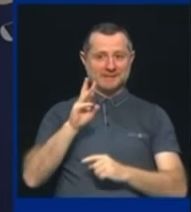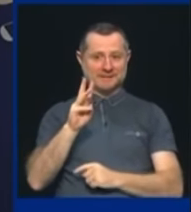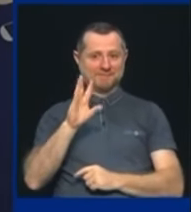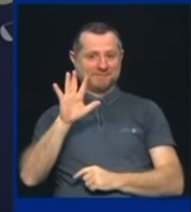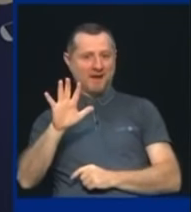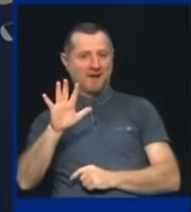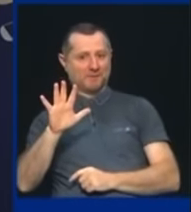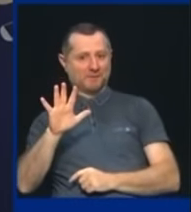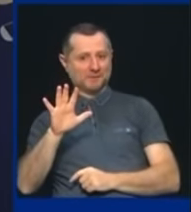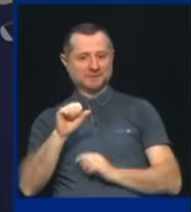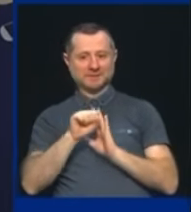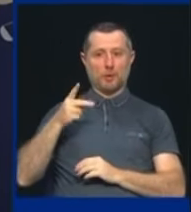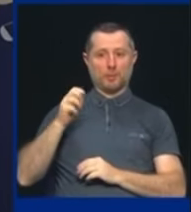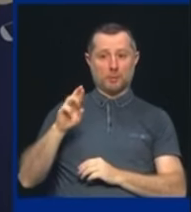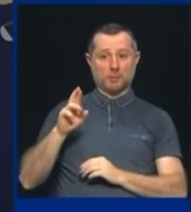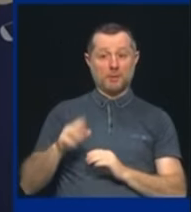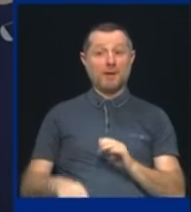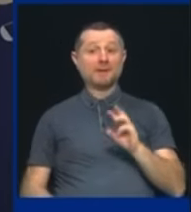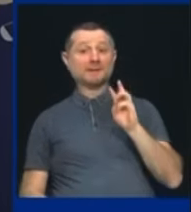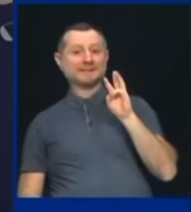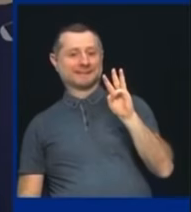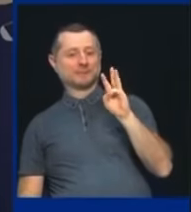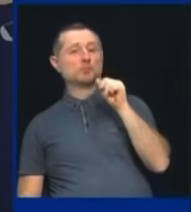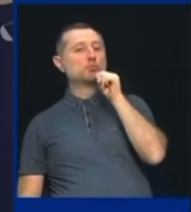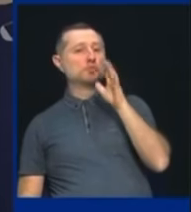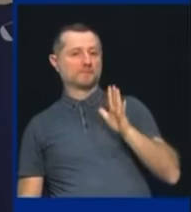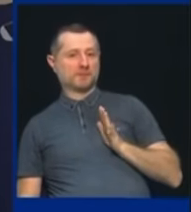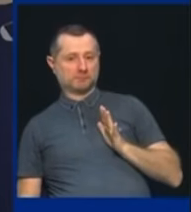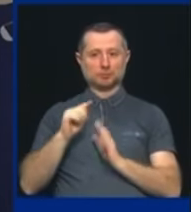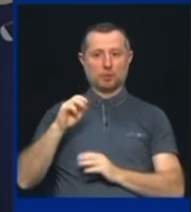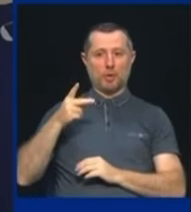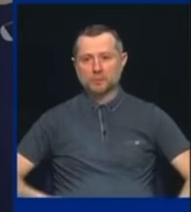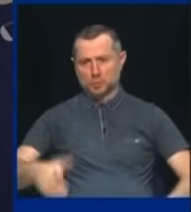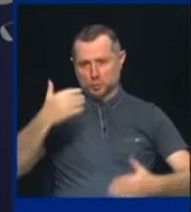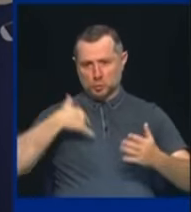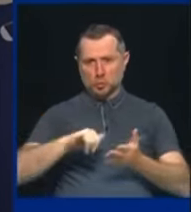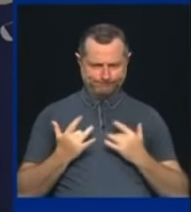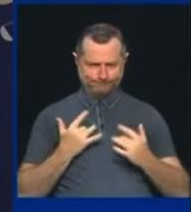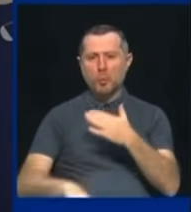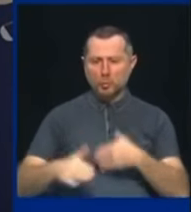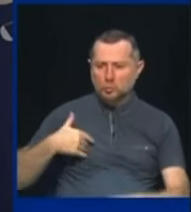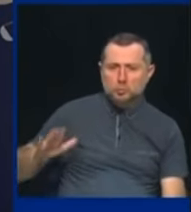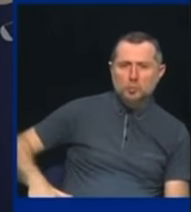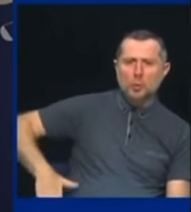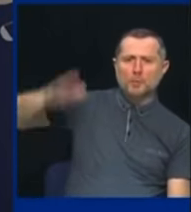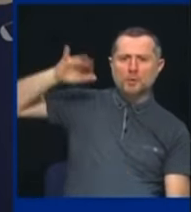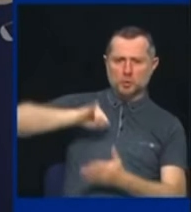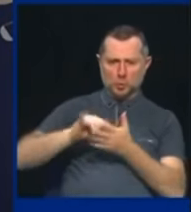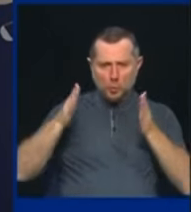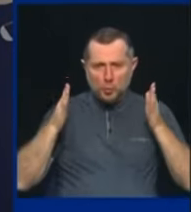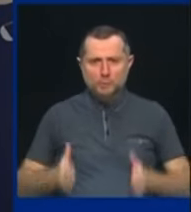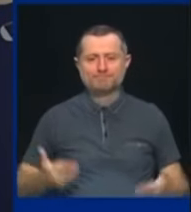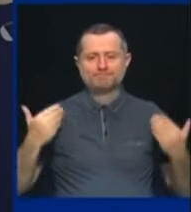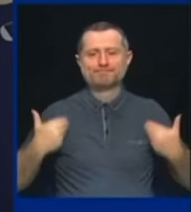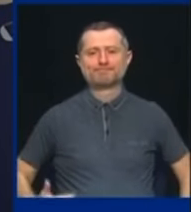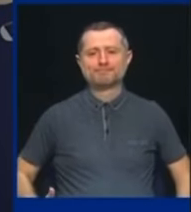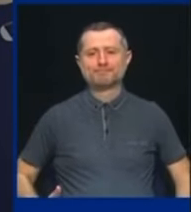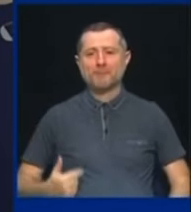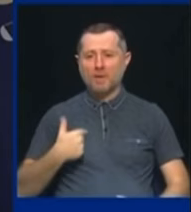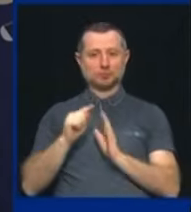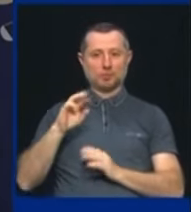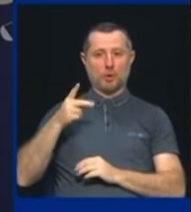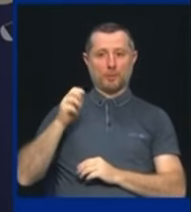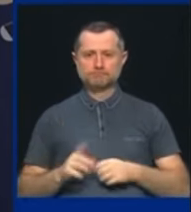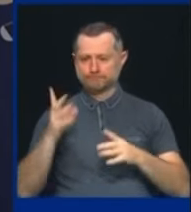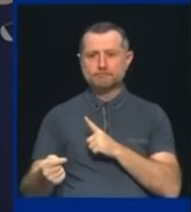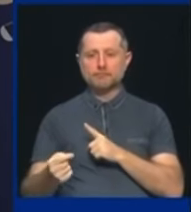6 women and 9 troopers. I'm very black. I am a contact. And my instinct is to